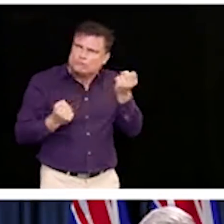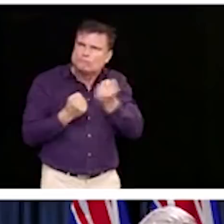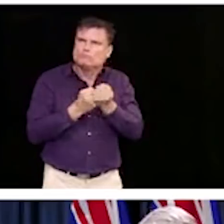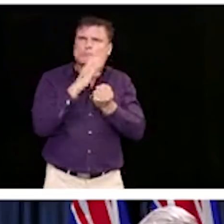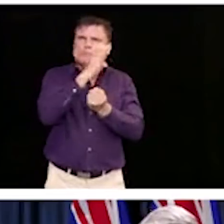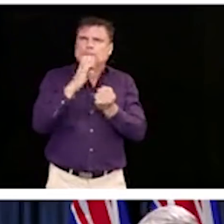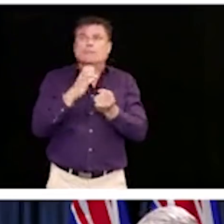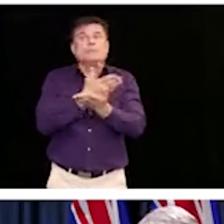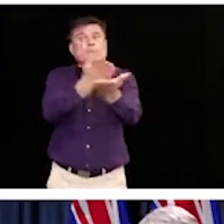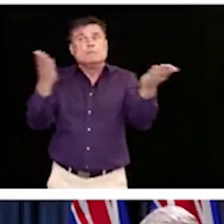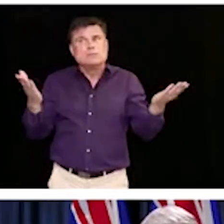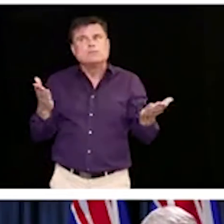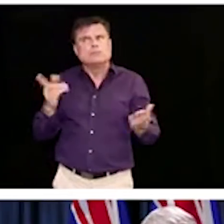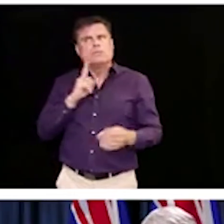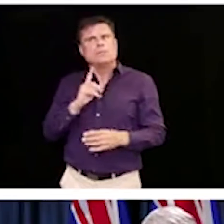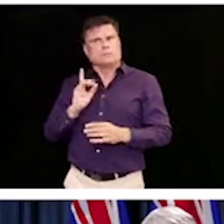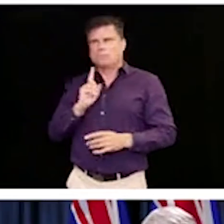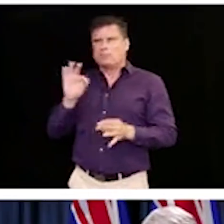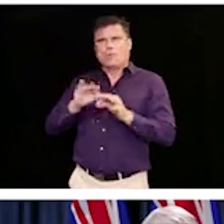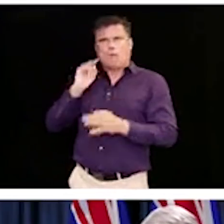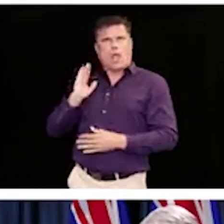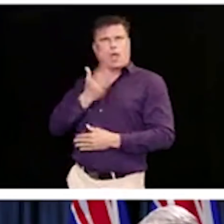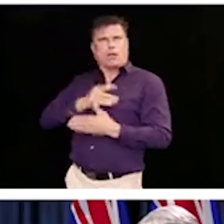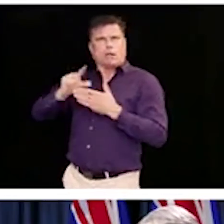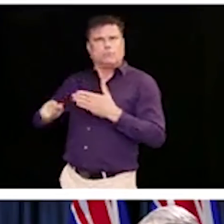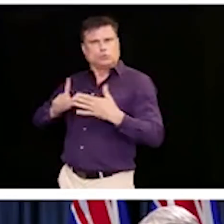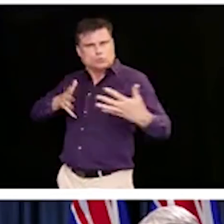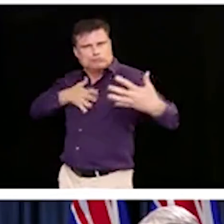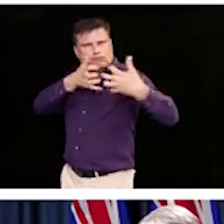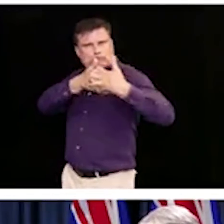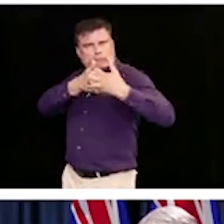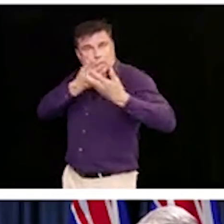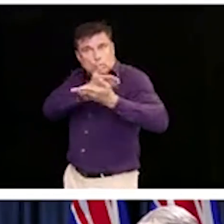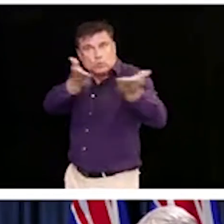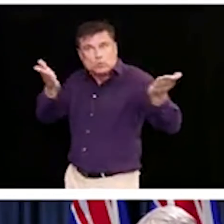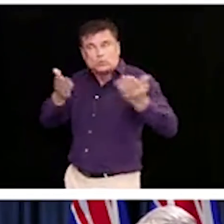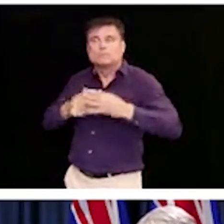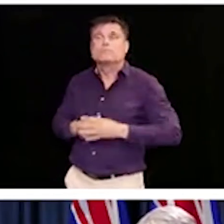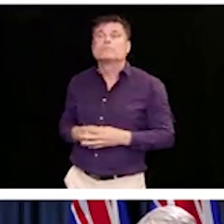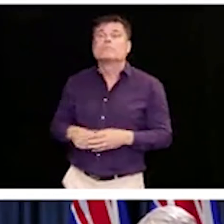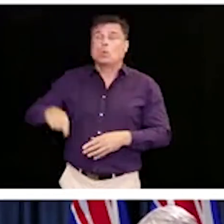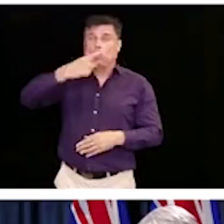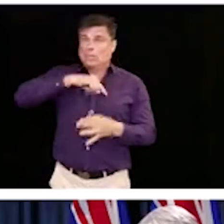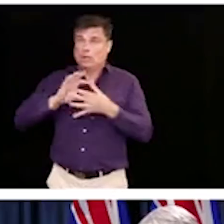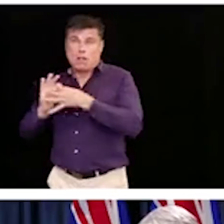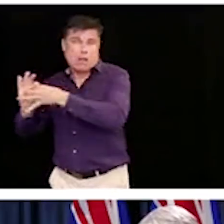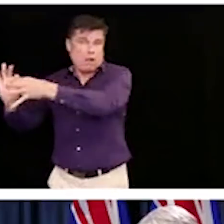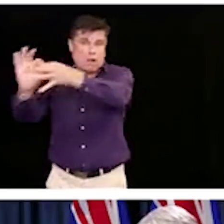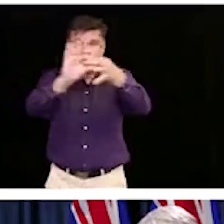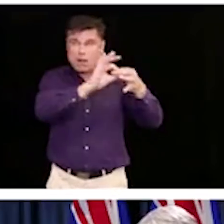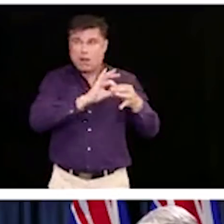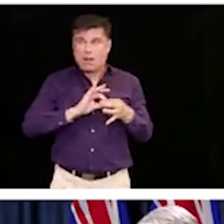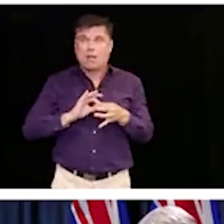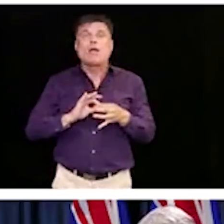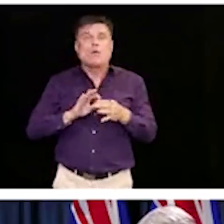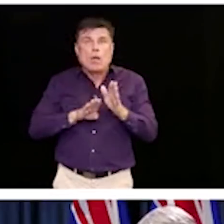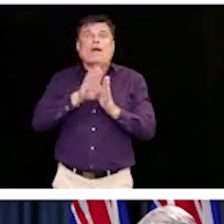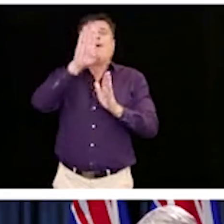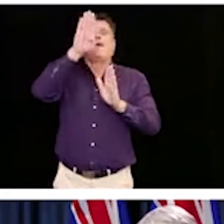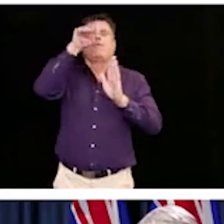government. There's no question that there are big challenges ahead, but together we flatten the curve in British Columbia.